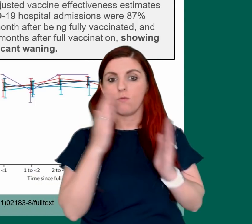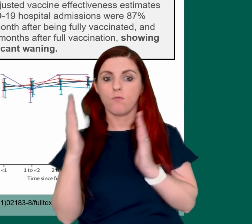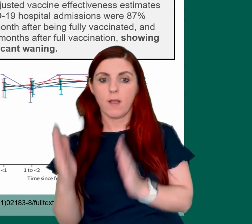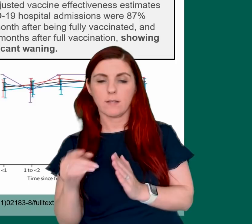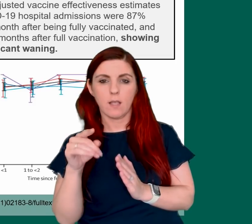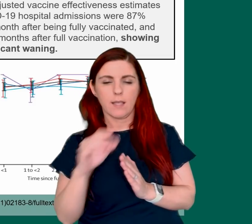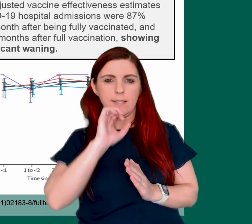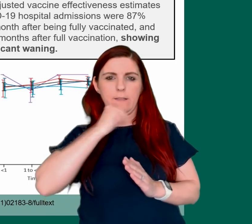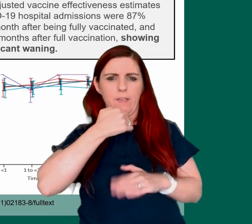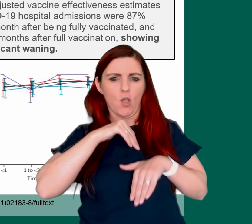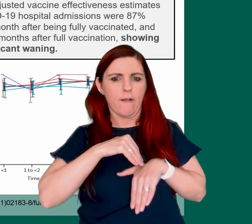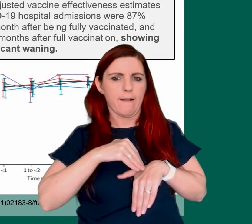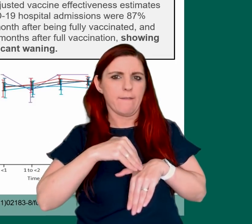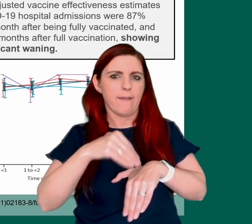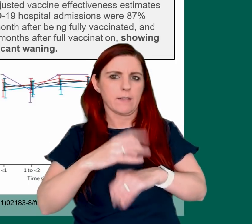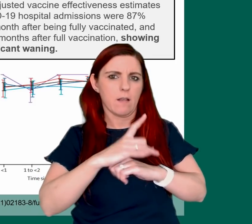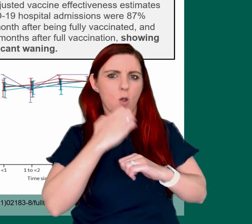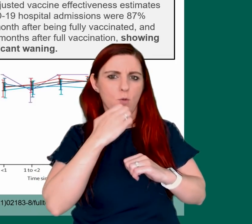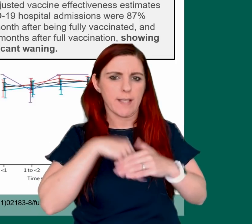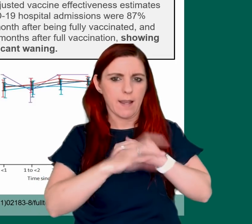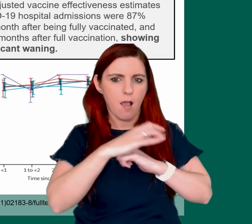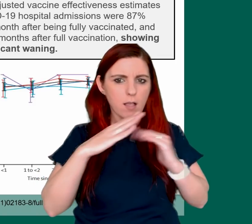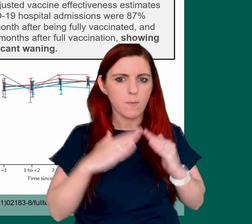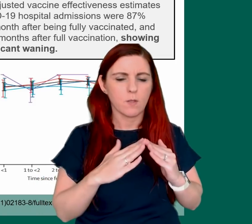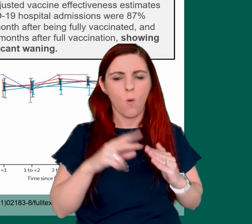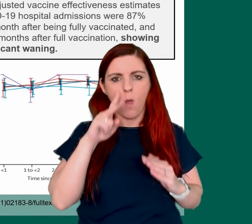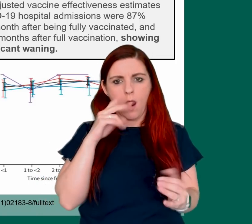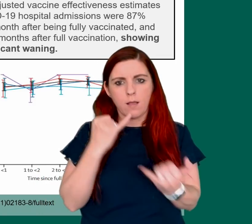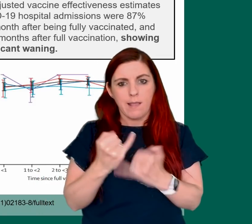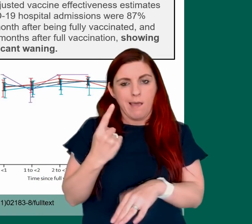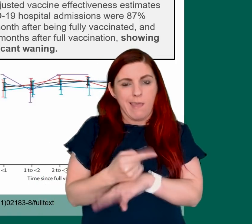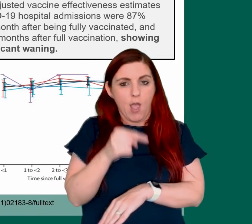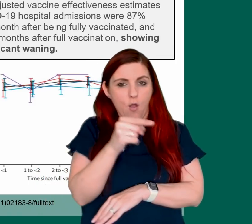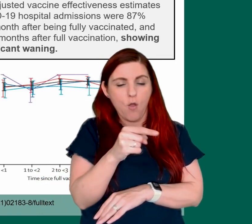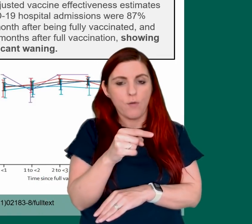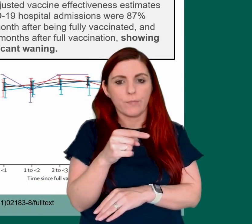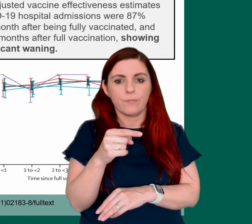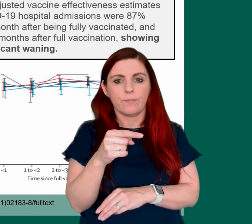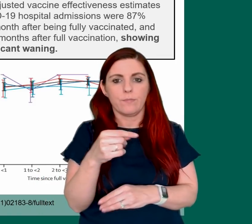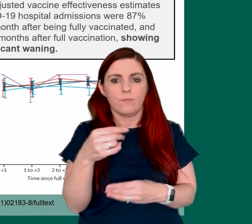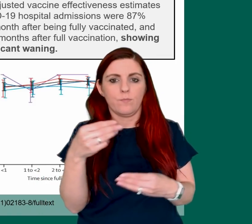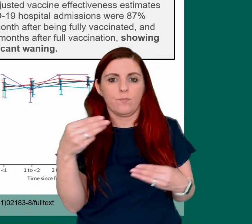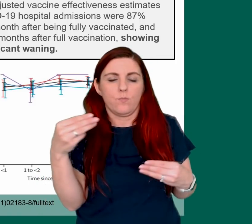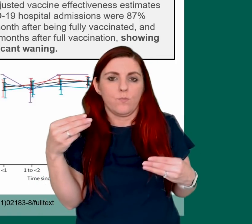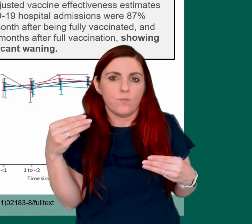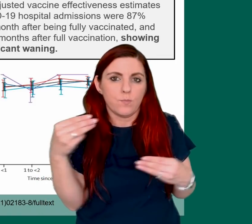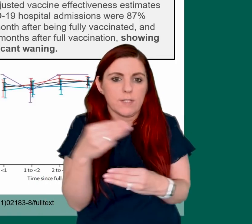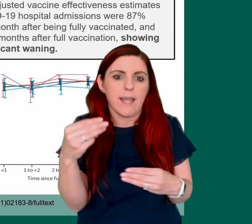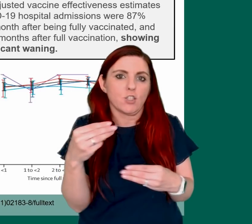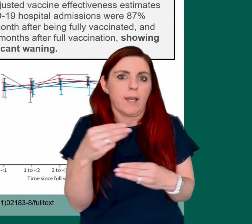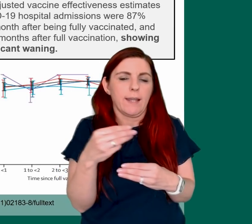severe harm as manifest by hospital admission. The vaccine seems to, the protection it affords individuals from more serious end